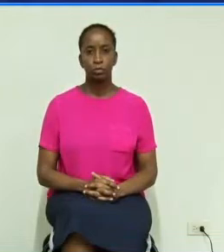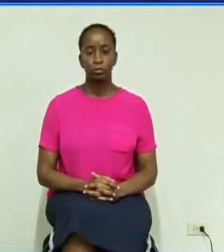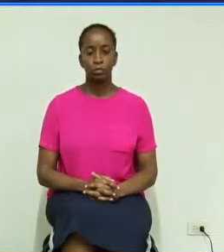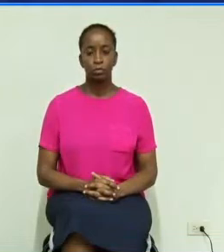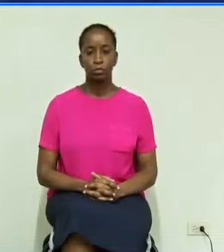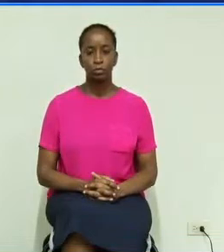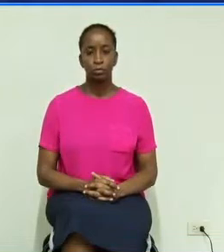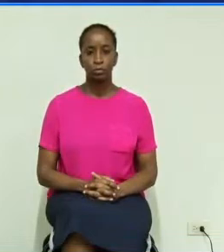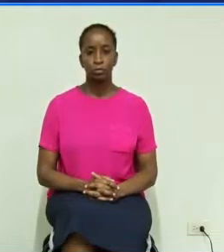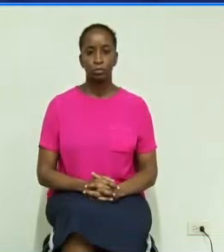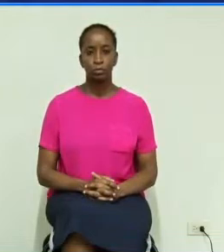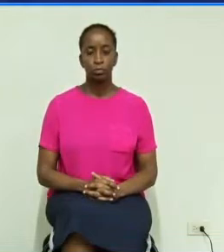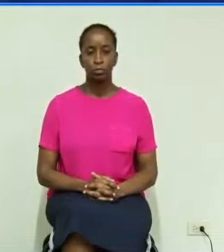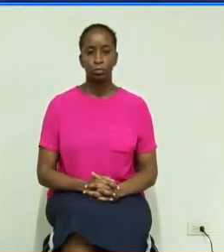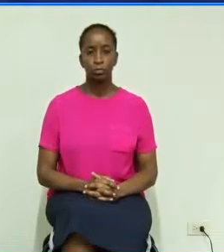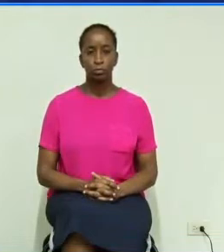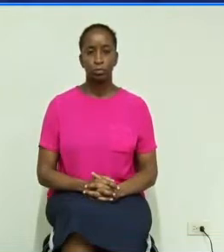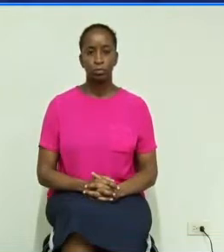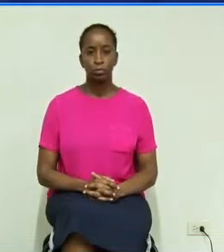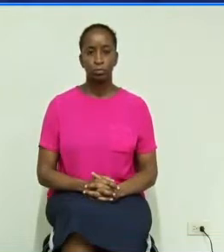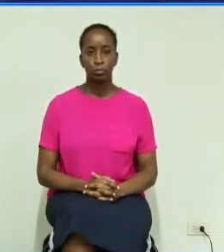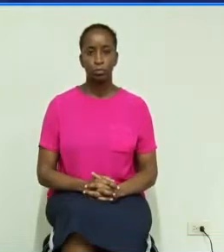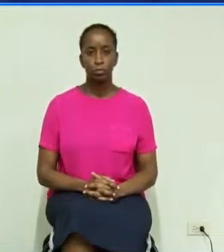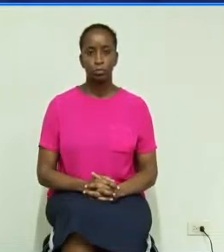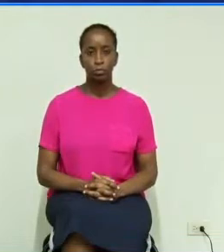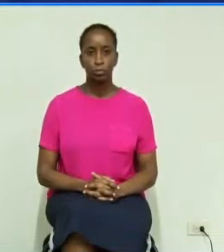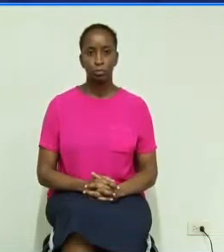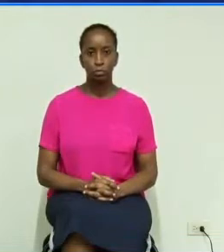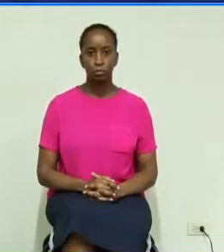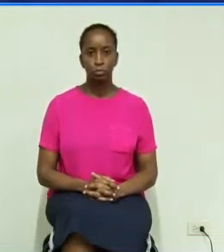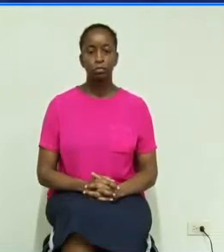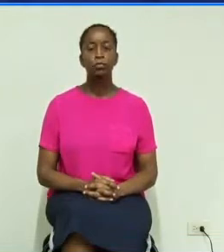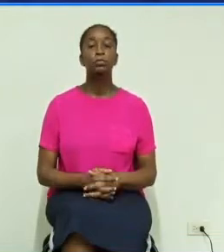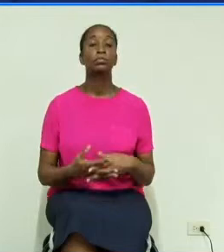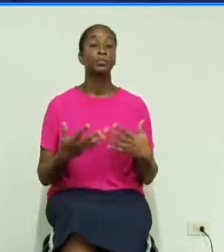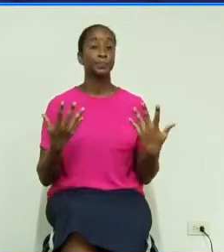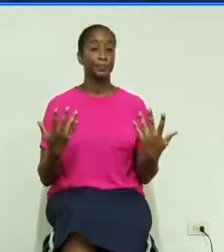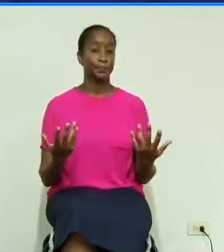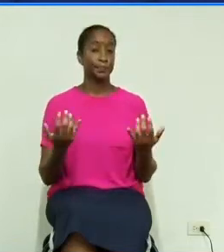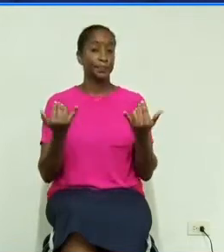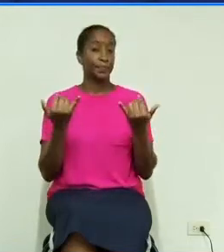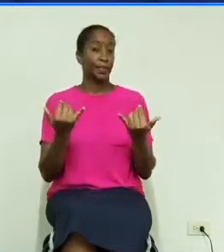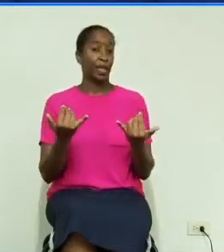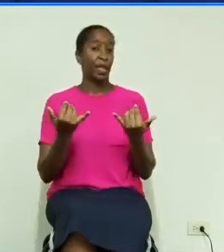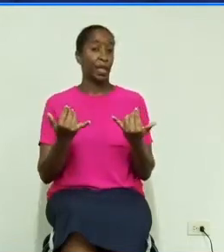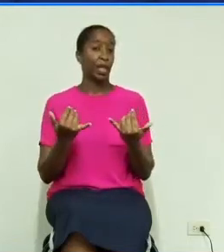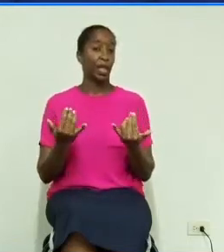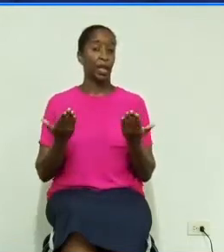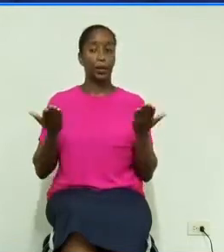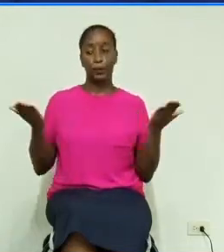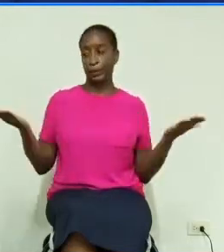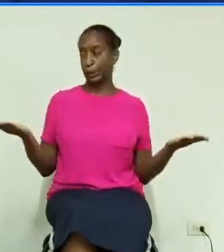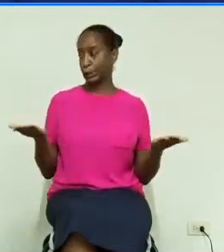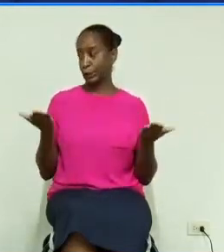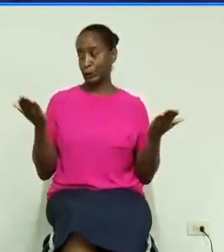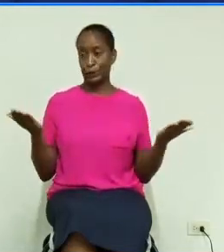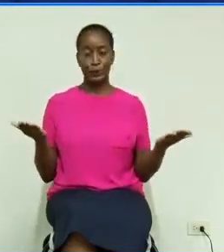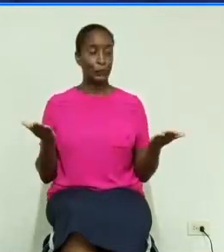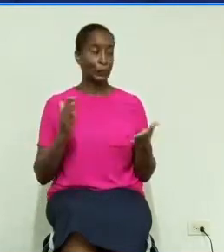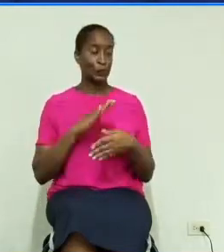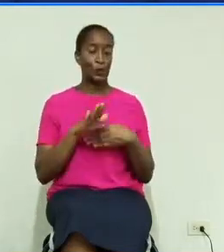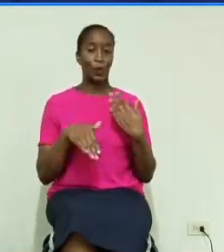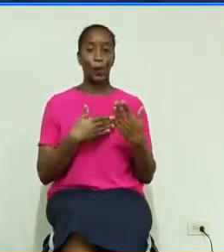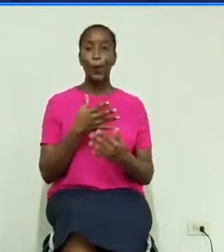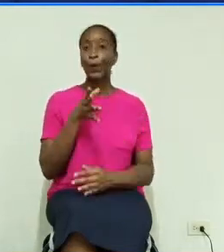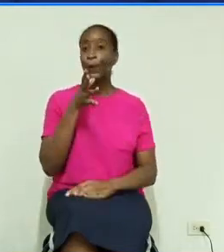today is a very useful way of bringing some balance to this conversation. Because you've